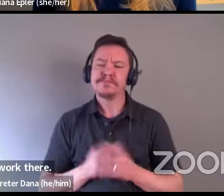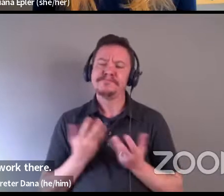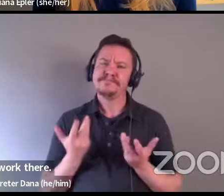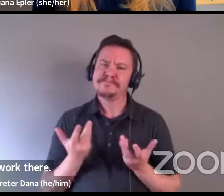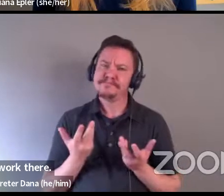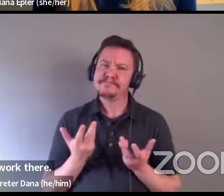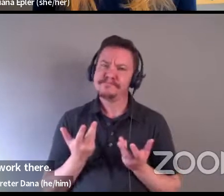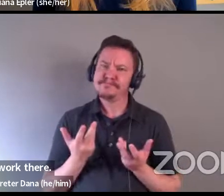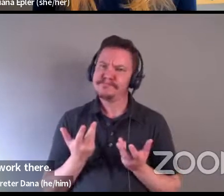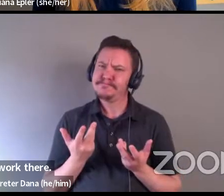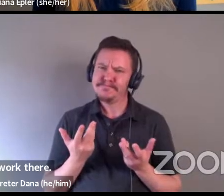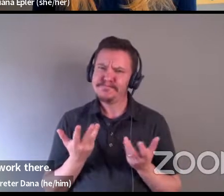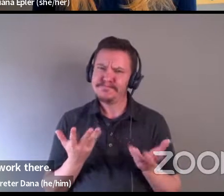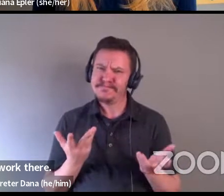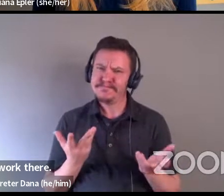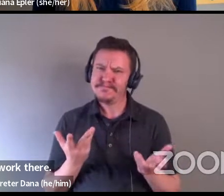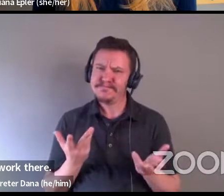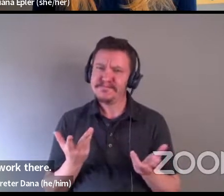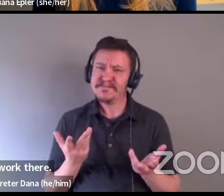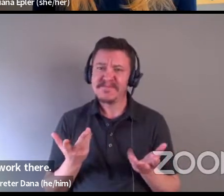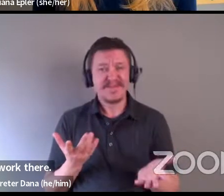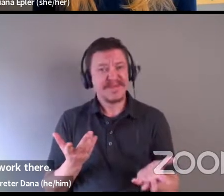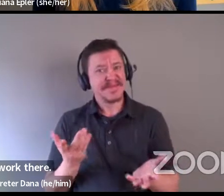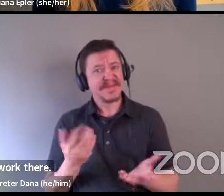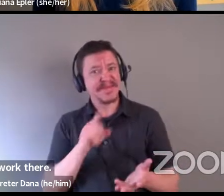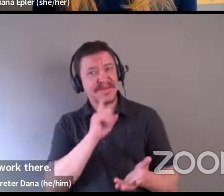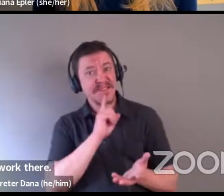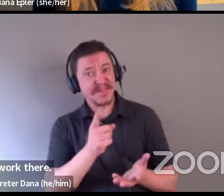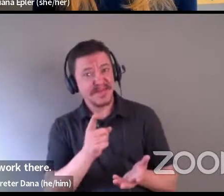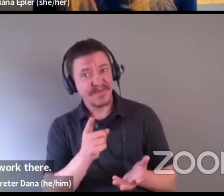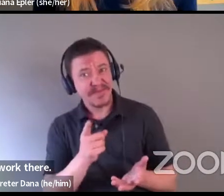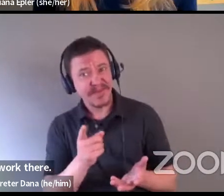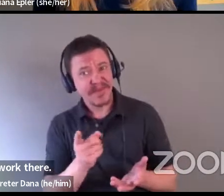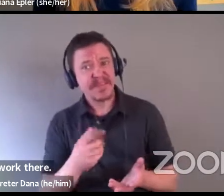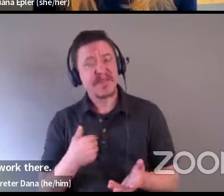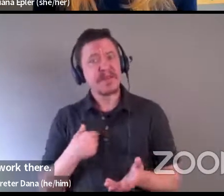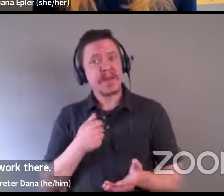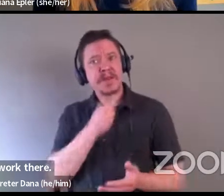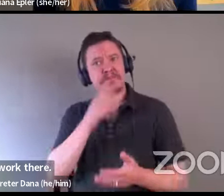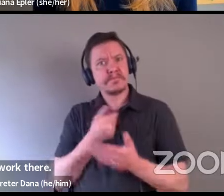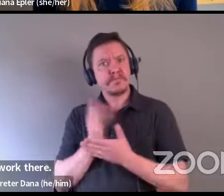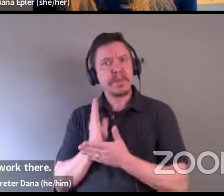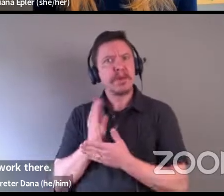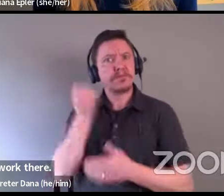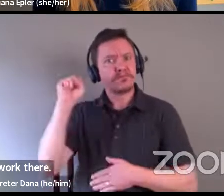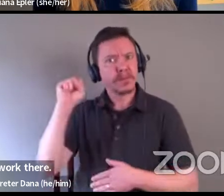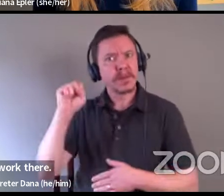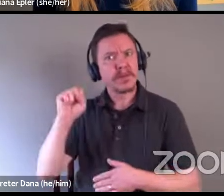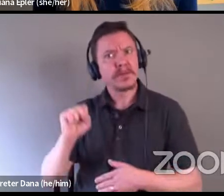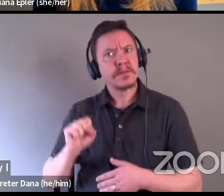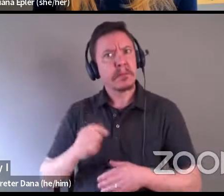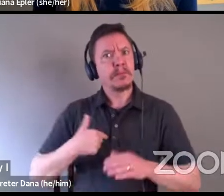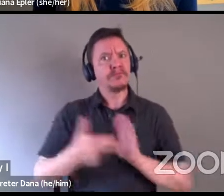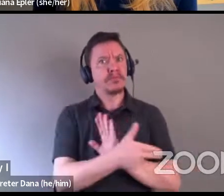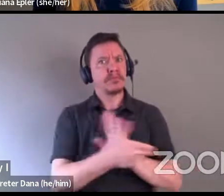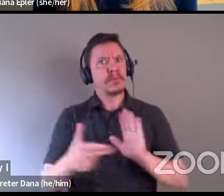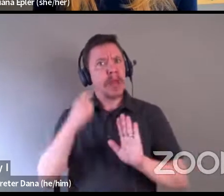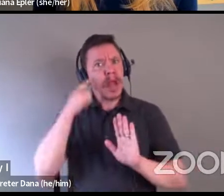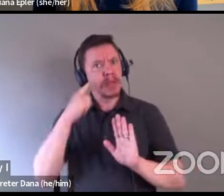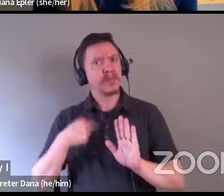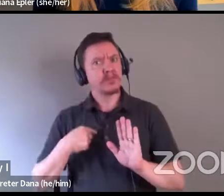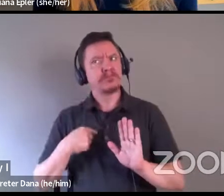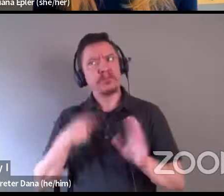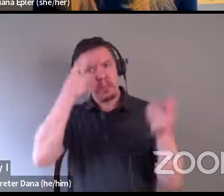I wasn't much of I can't say I wasn't much of a feminist, but I think I did what most women would